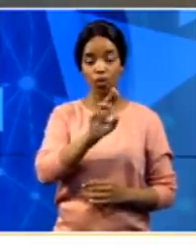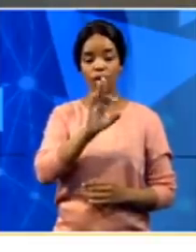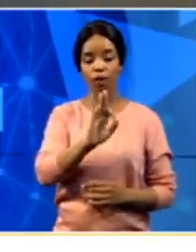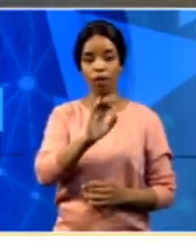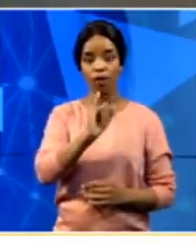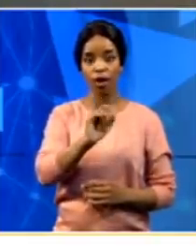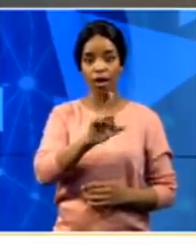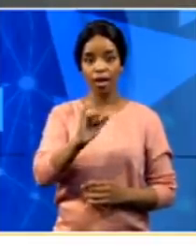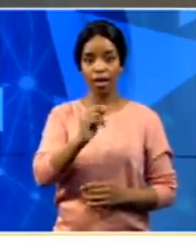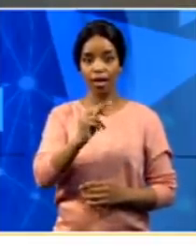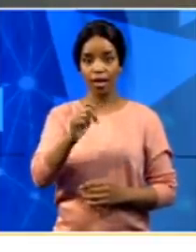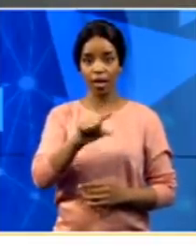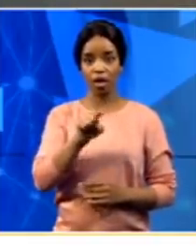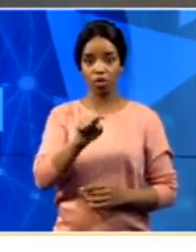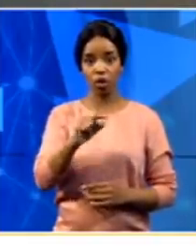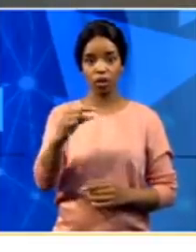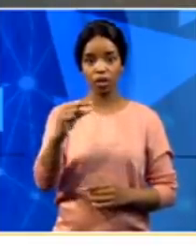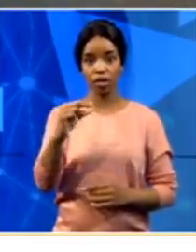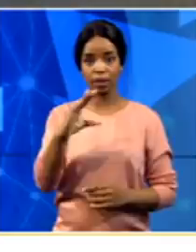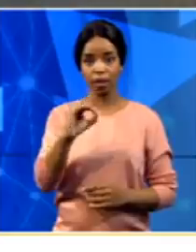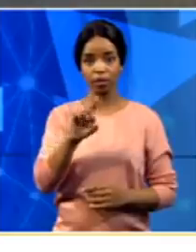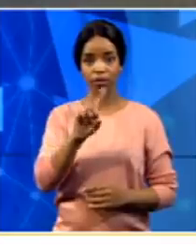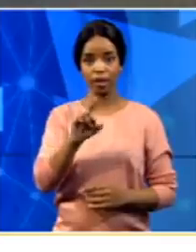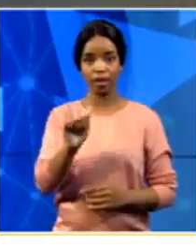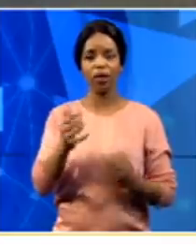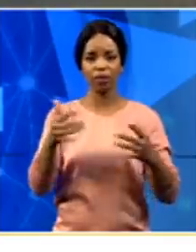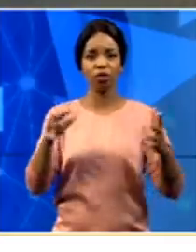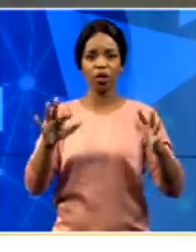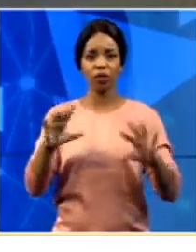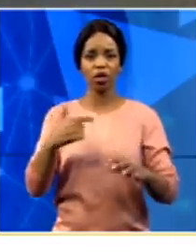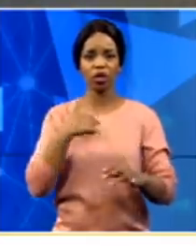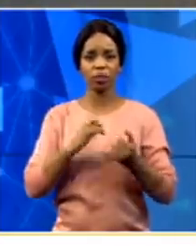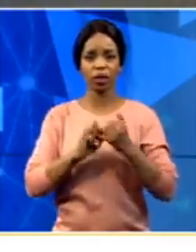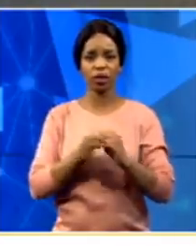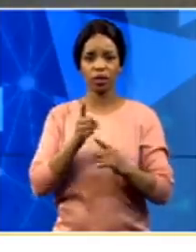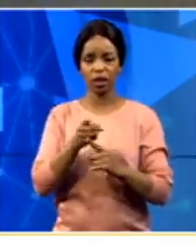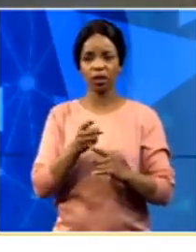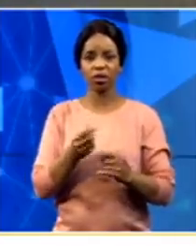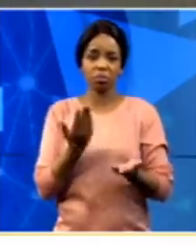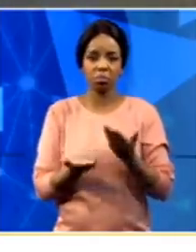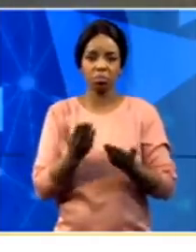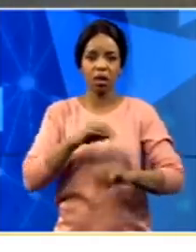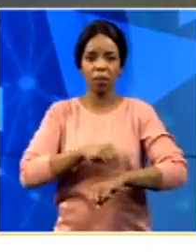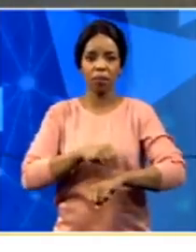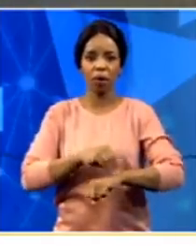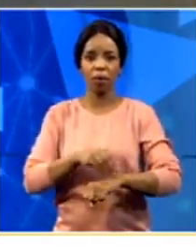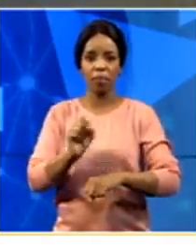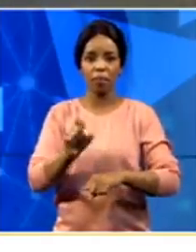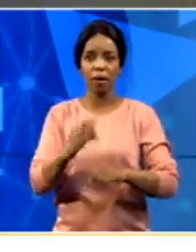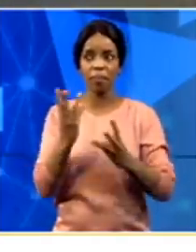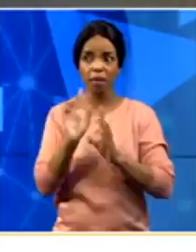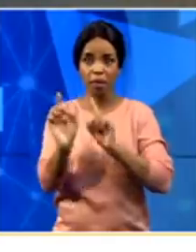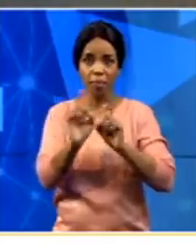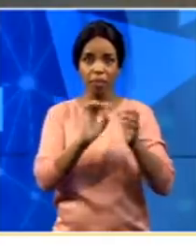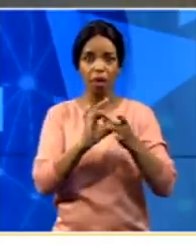ufiling.co.za. I'll try that one. I'll try that one because that one's quite a. This one, obviously, we're not getting into, and maybe that's a problem that people have been trying to visit this